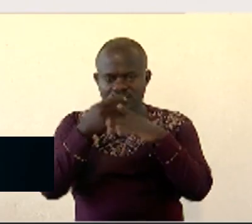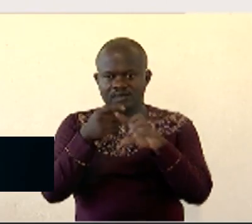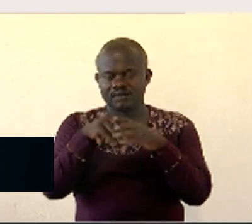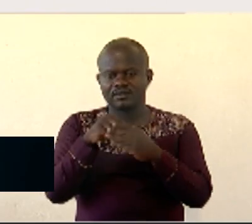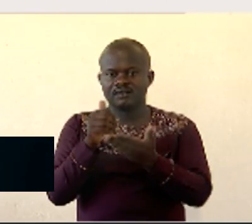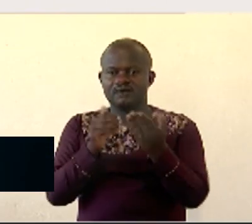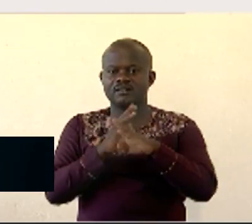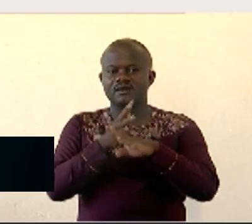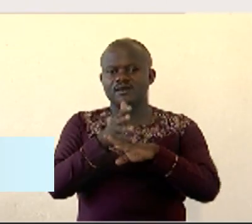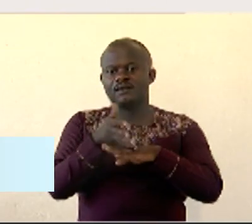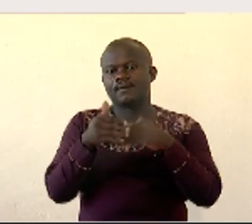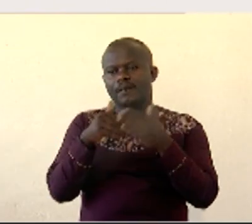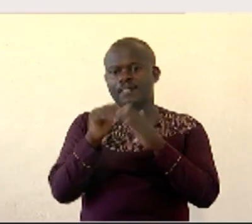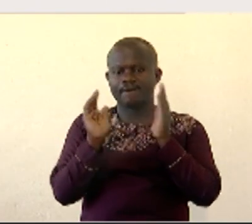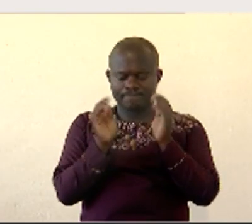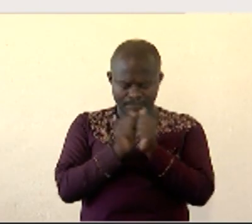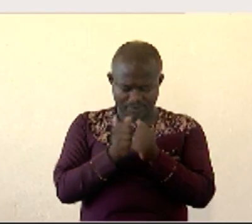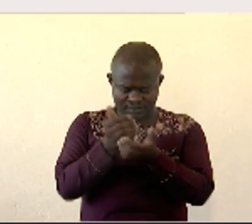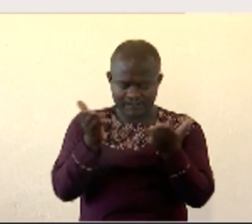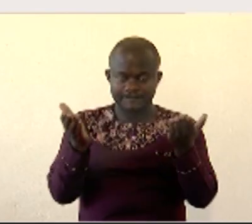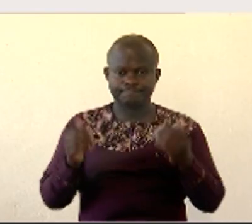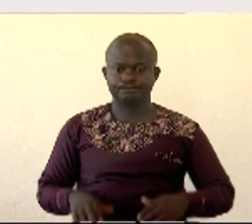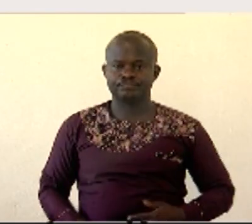concentration on rate of photosynthesis. This